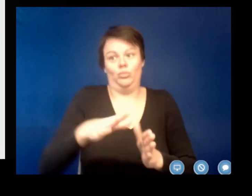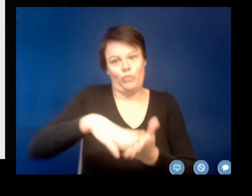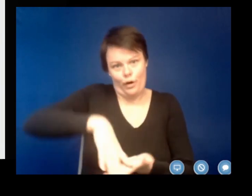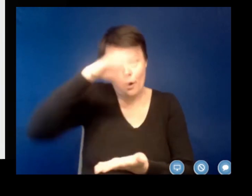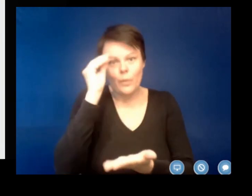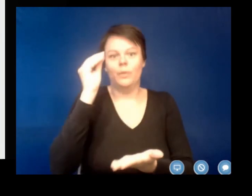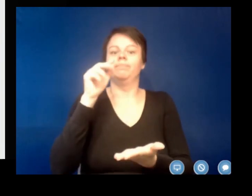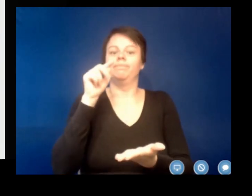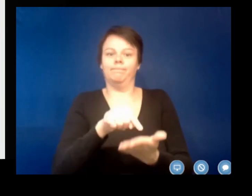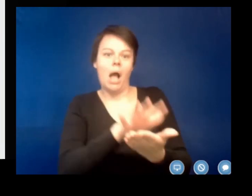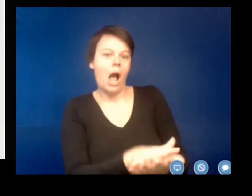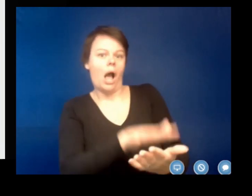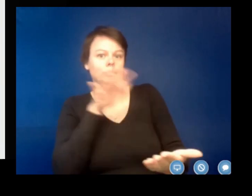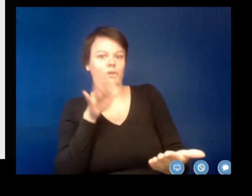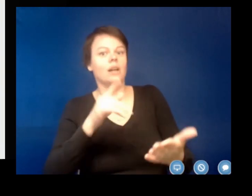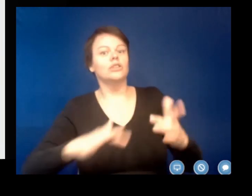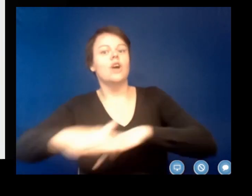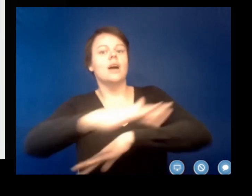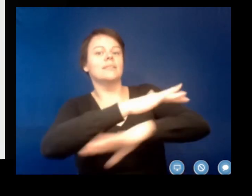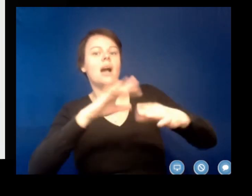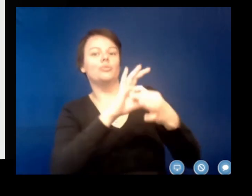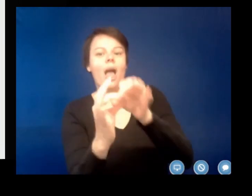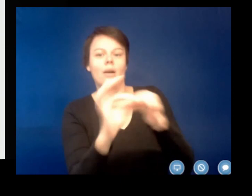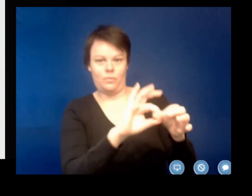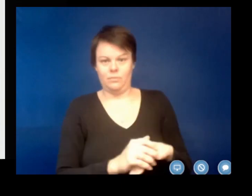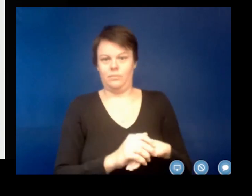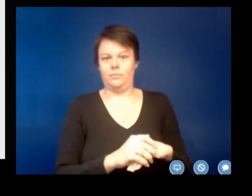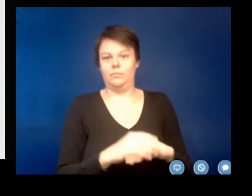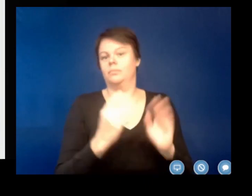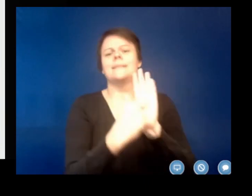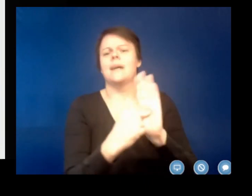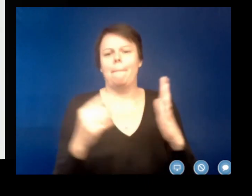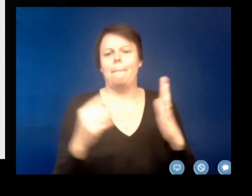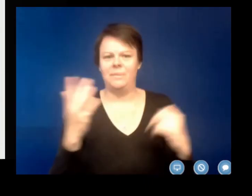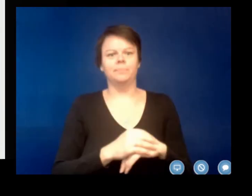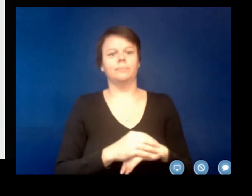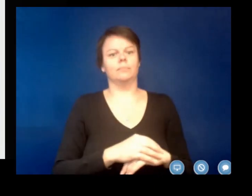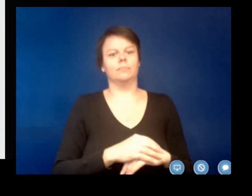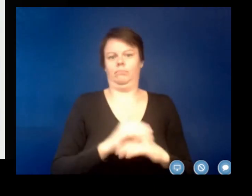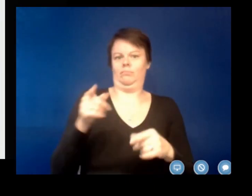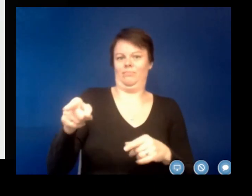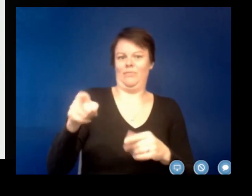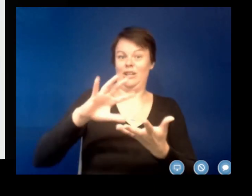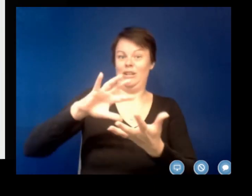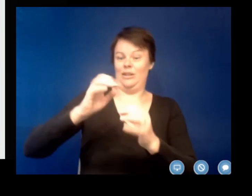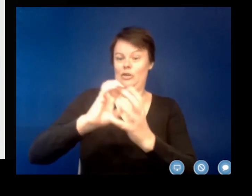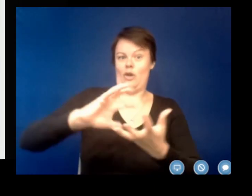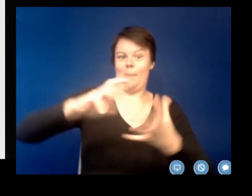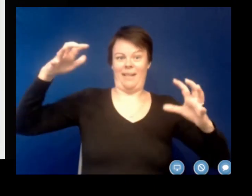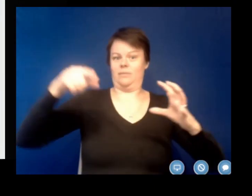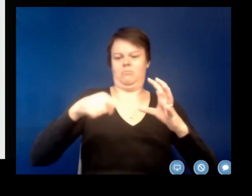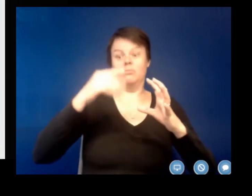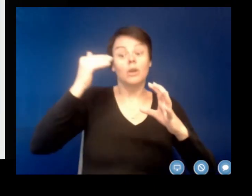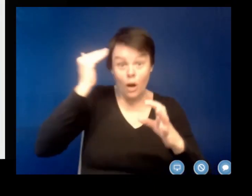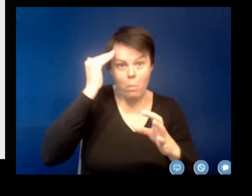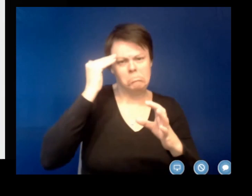an unknown complexity and structural uncertainty. Because dealing with a world society is all the